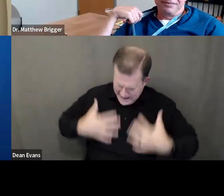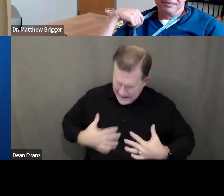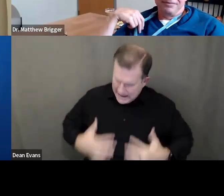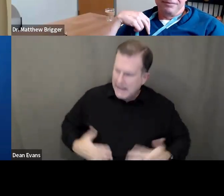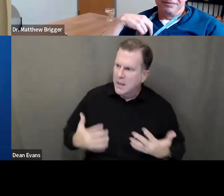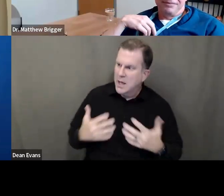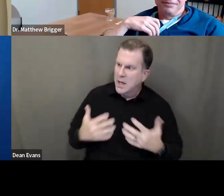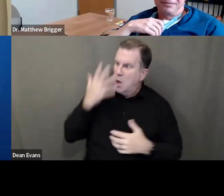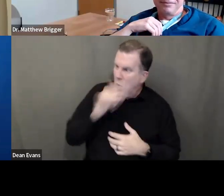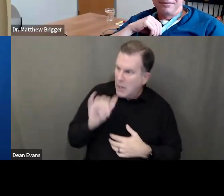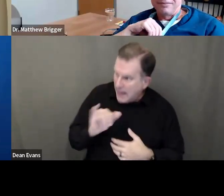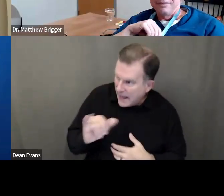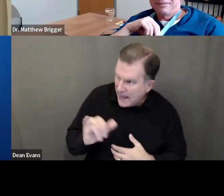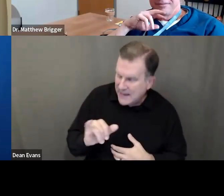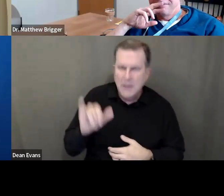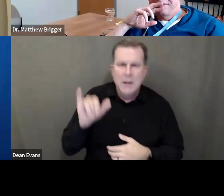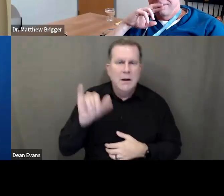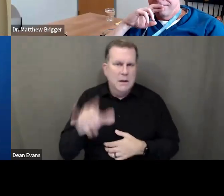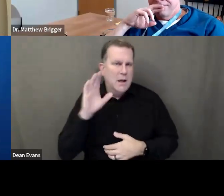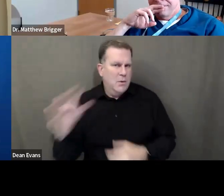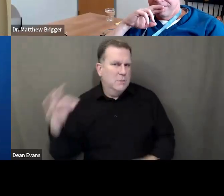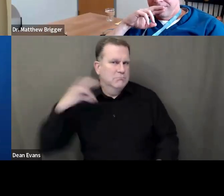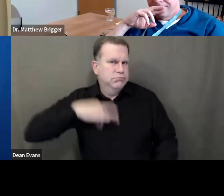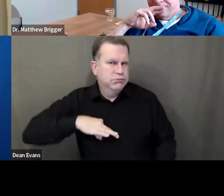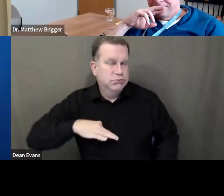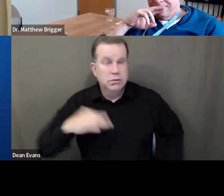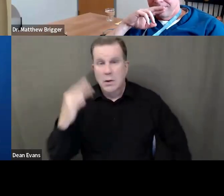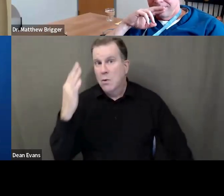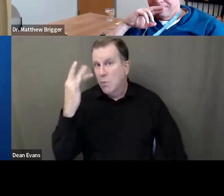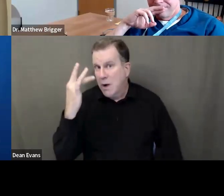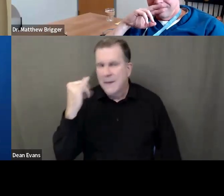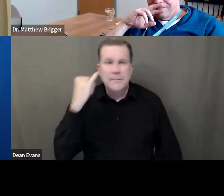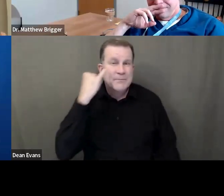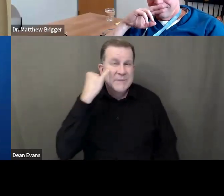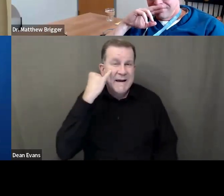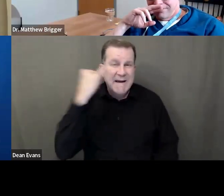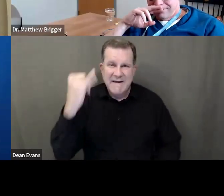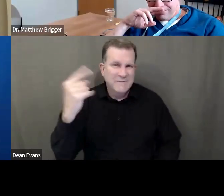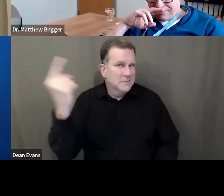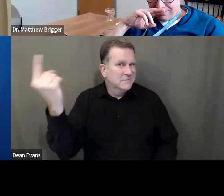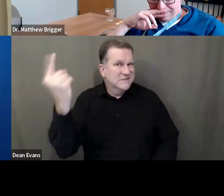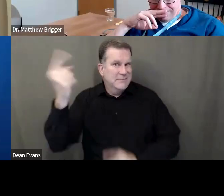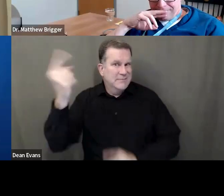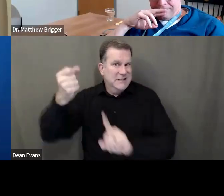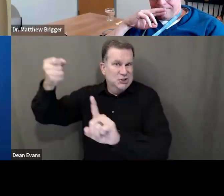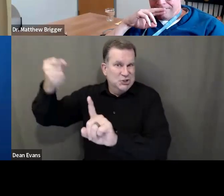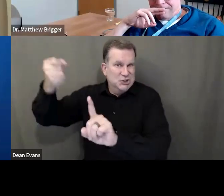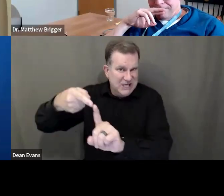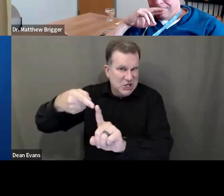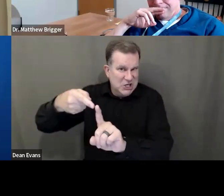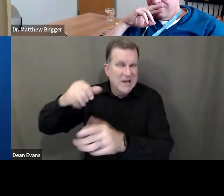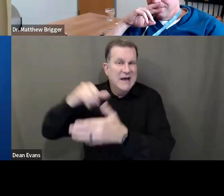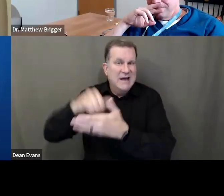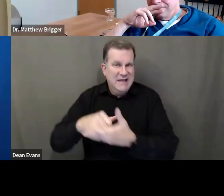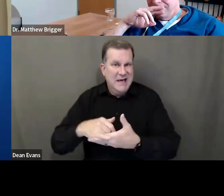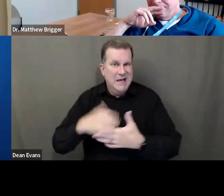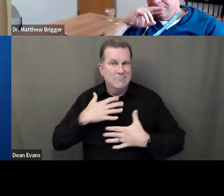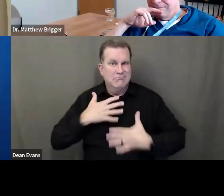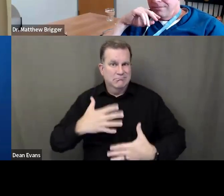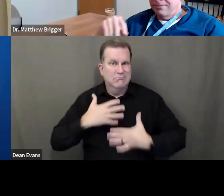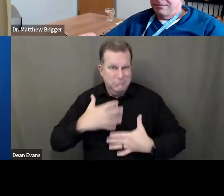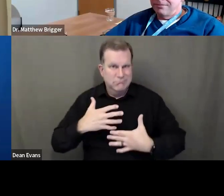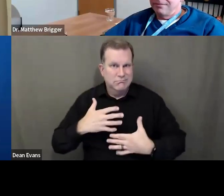very helpful, because if there has been a trigger for it and that has changed the